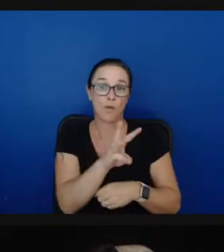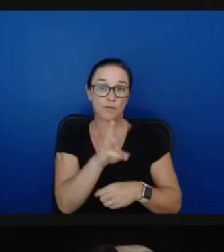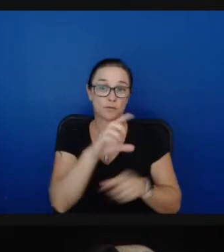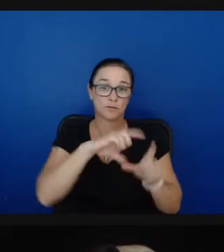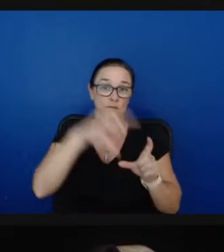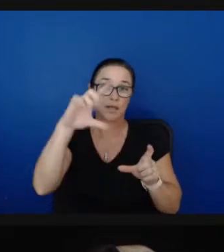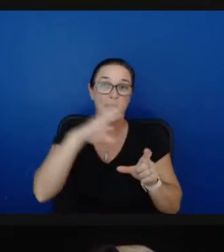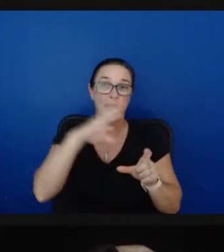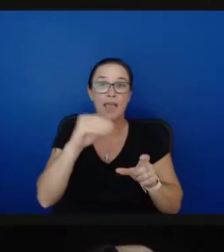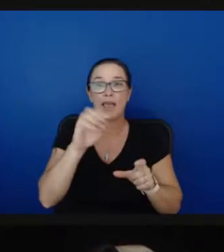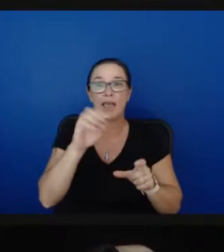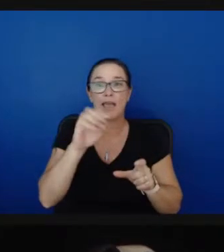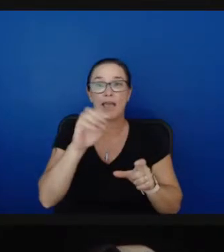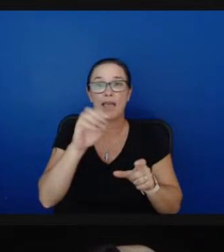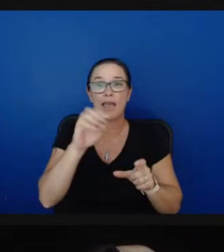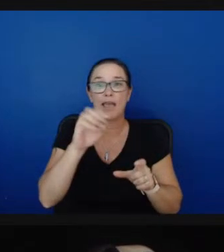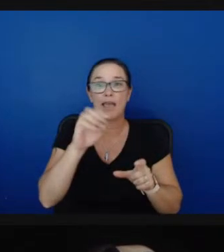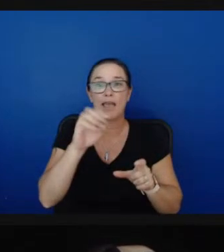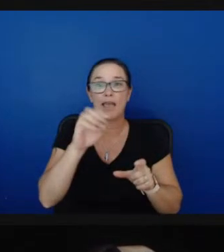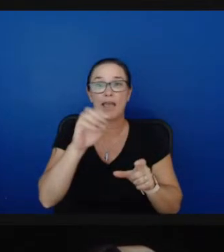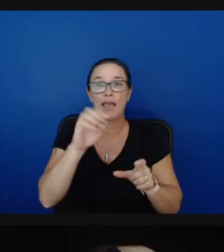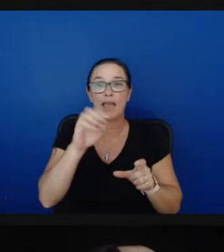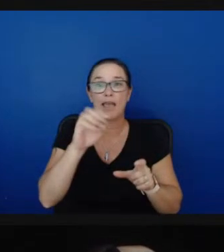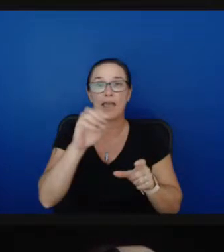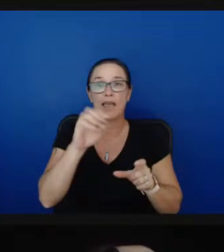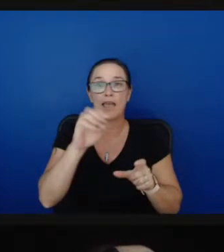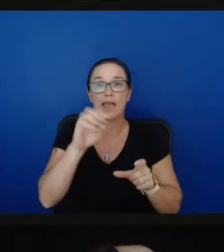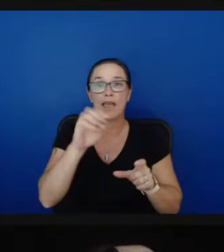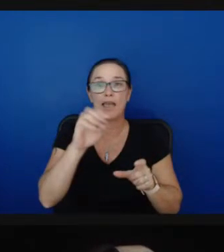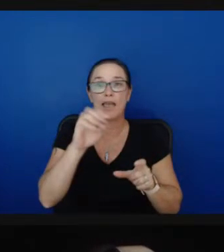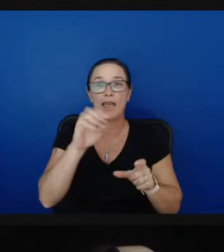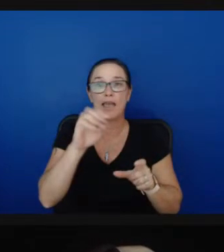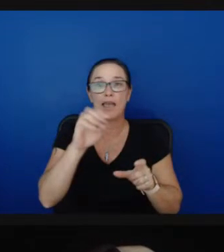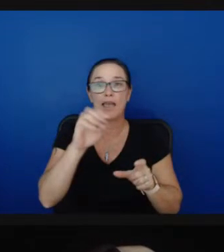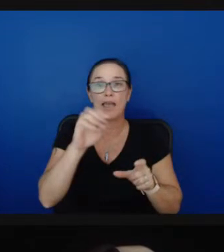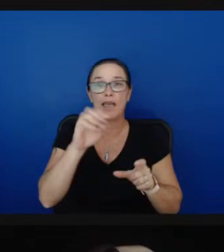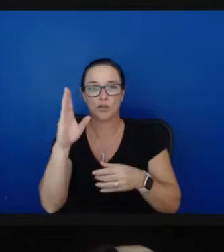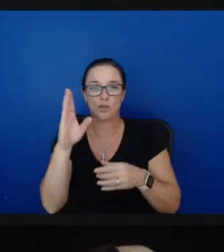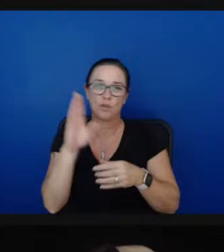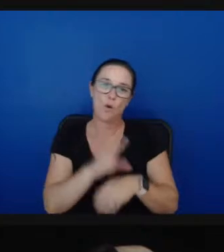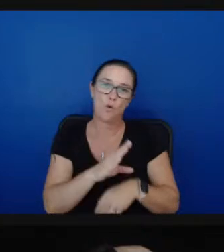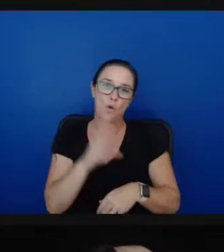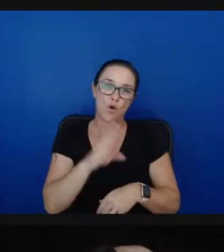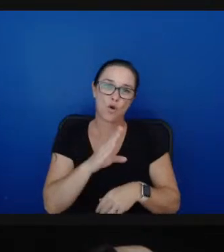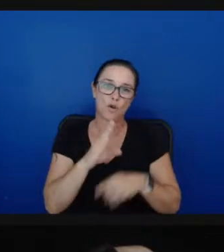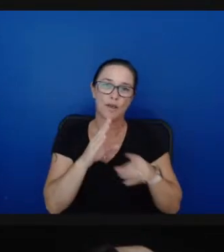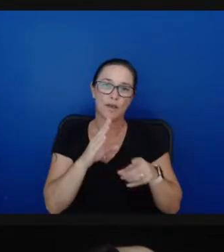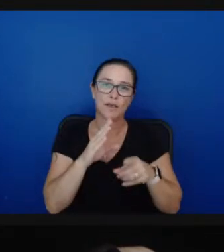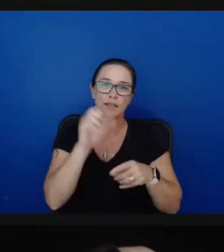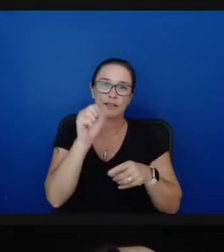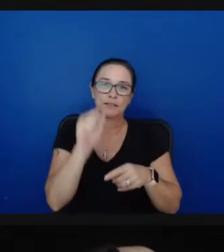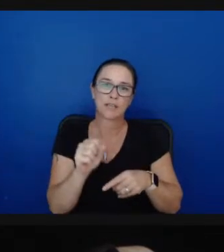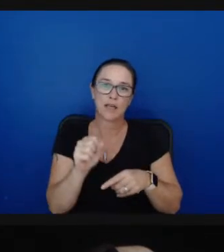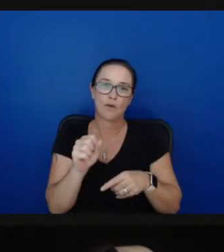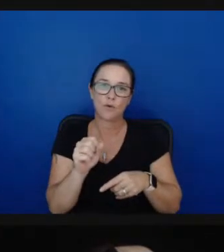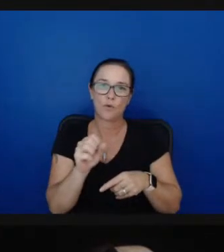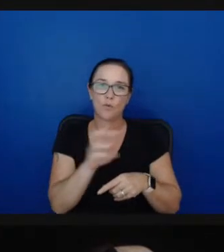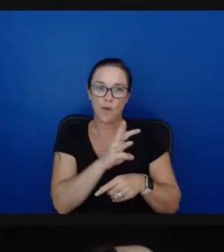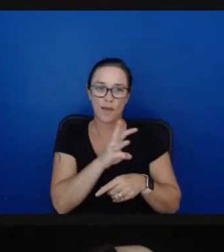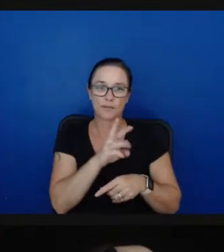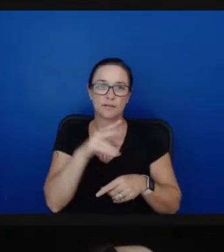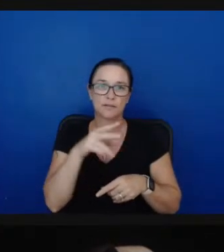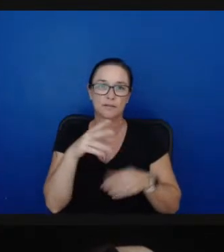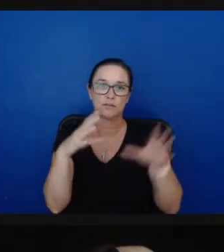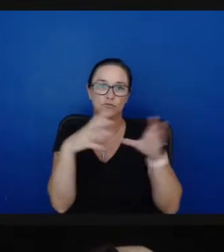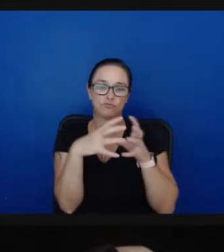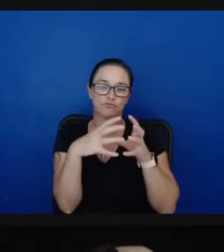East Rift connector patch and in this lowermost Southwest Rift patch as well. These are accumulating